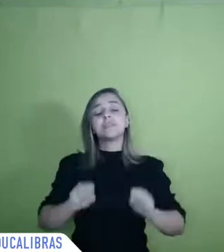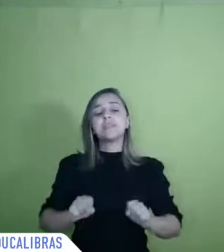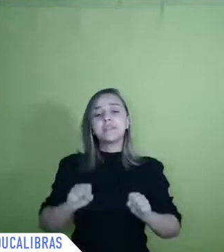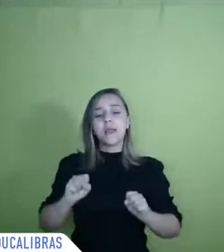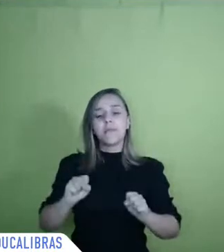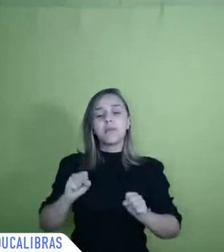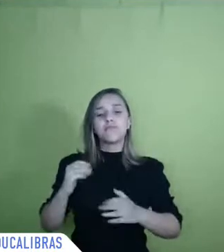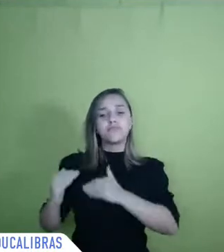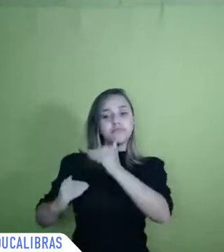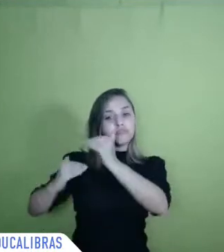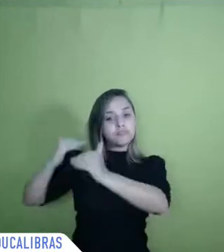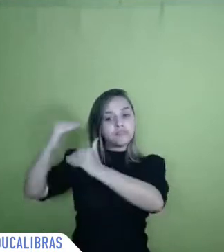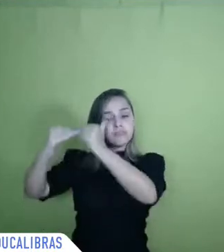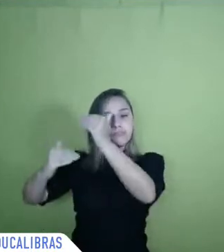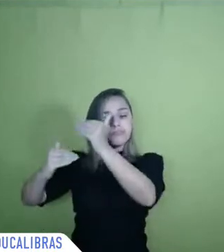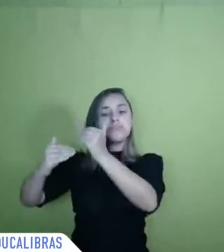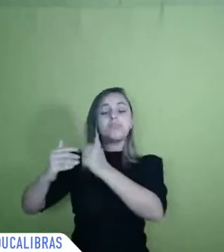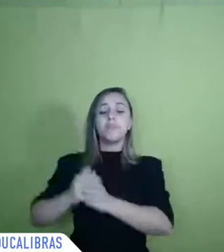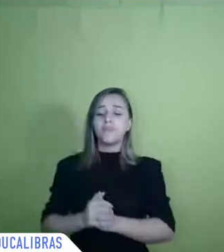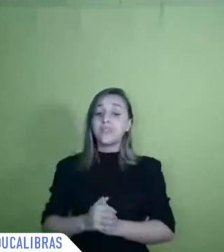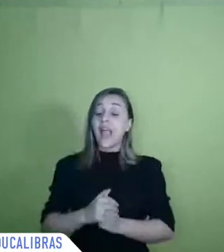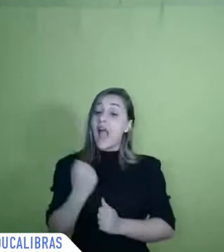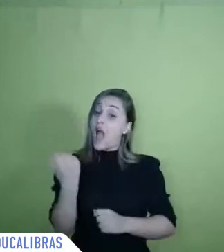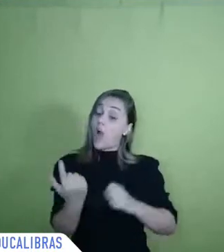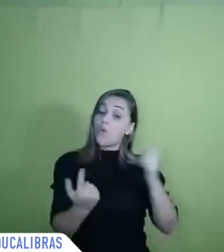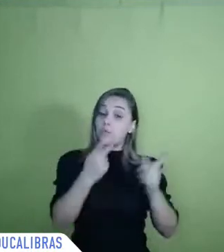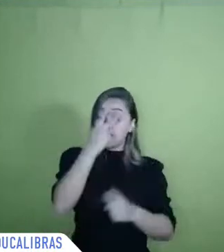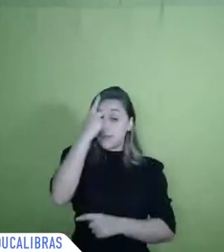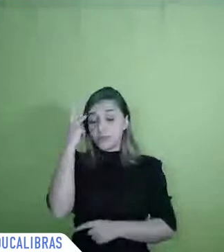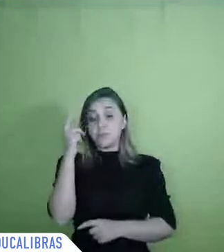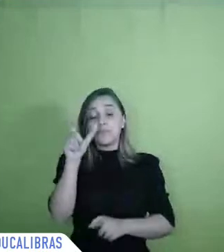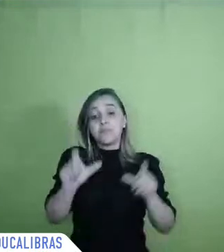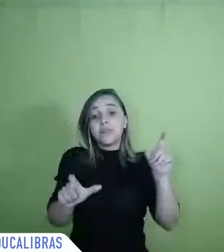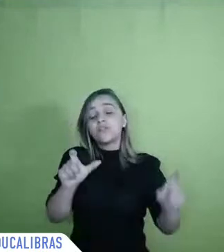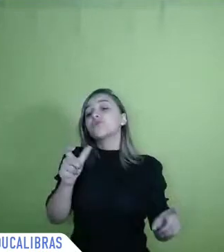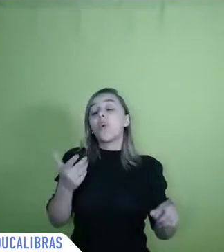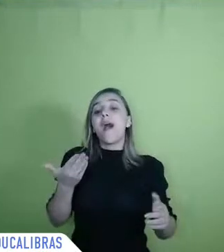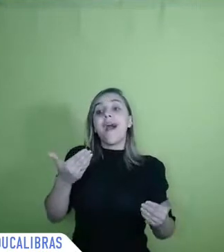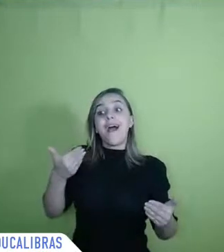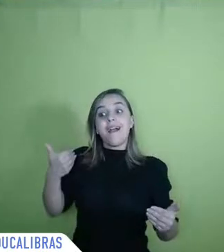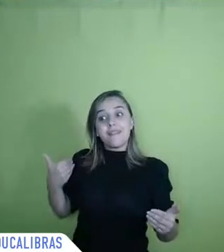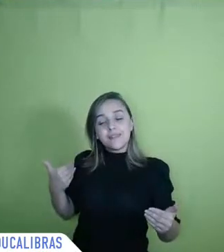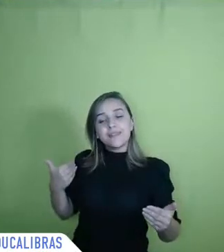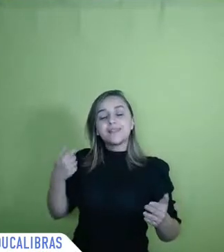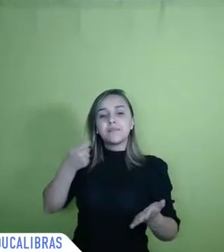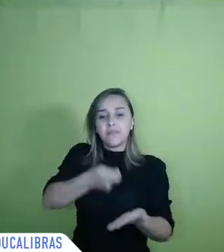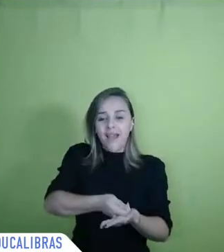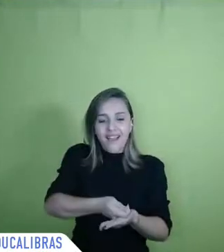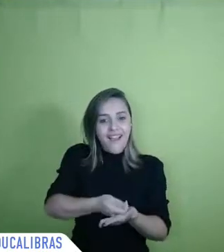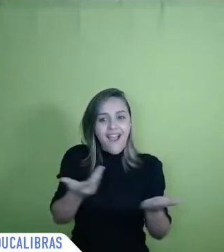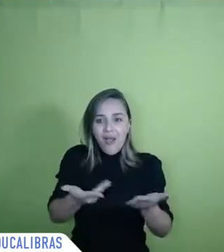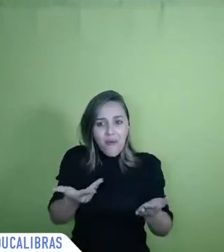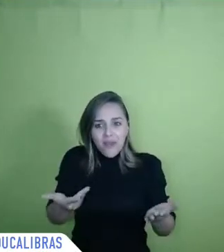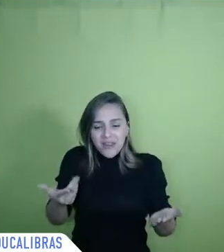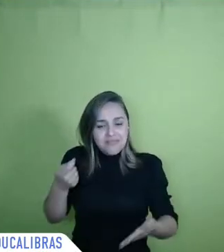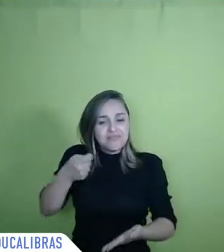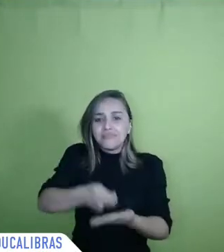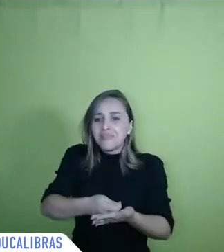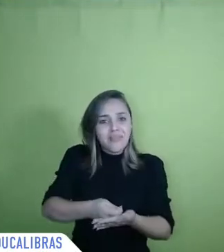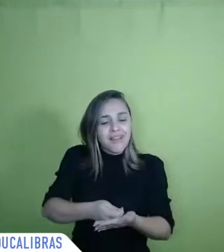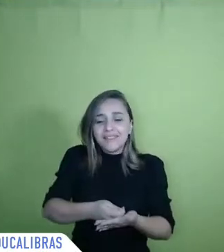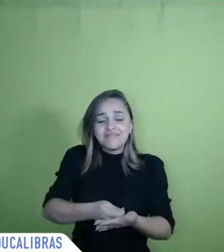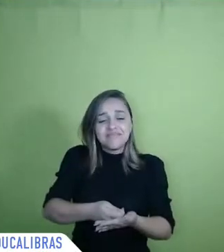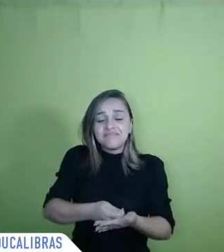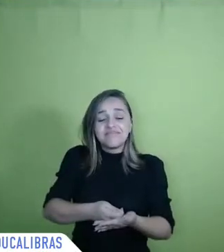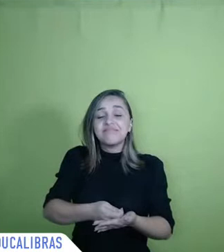a specific ideology behind that, saying, well, if they come out of the tax system, then that's going to incentivize investment, private